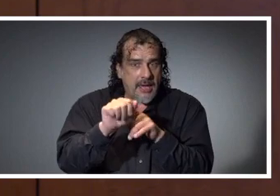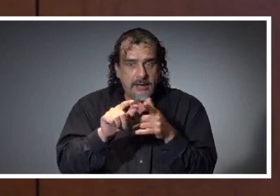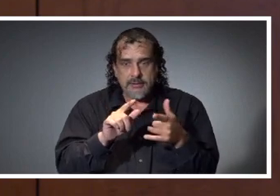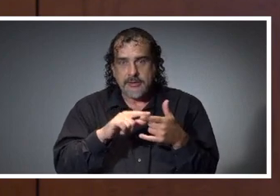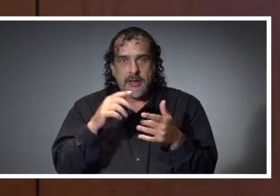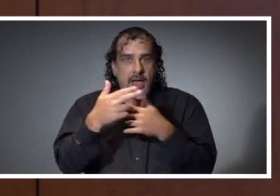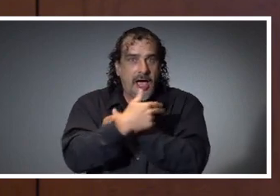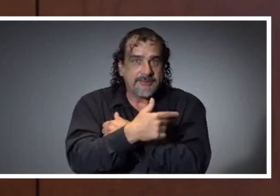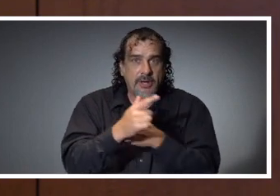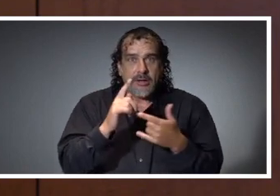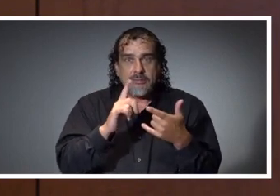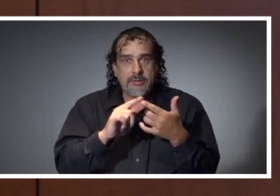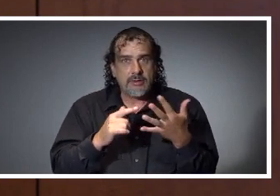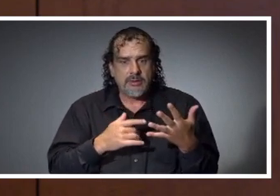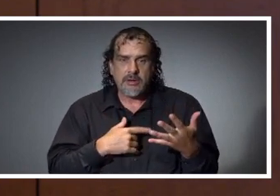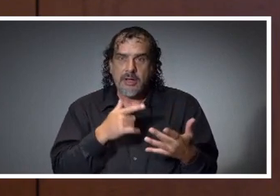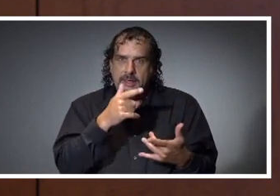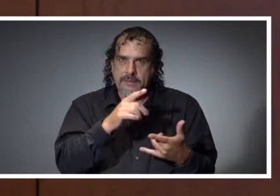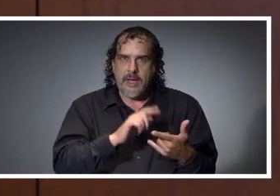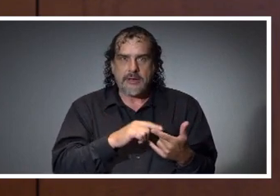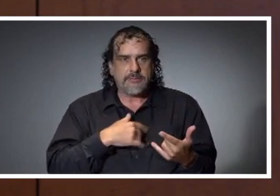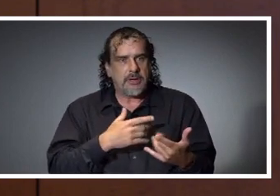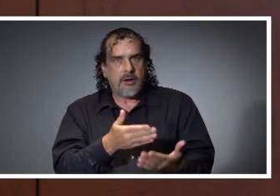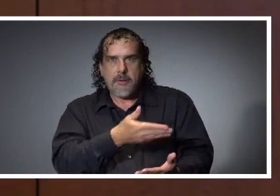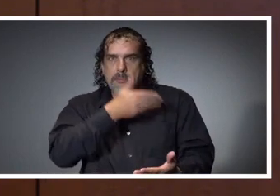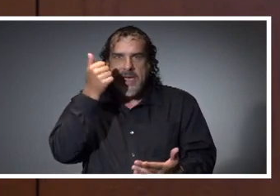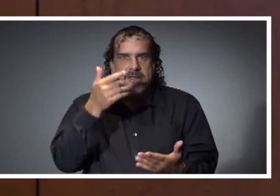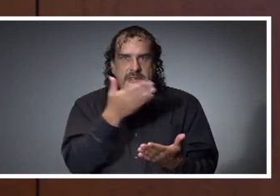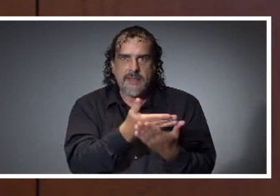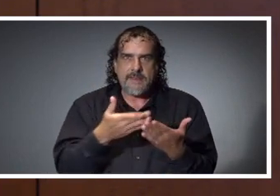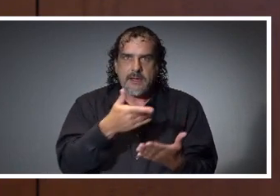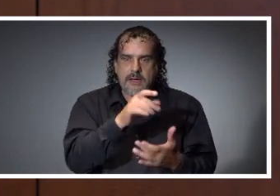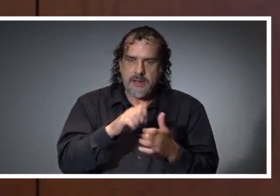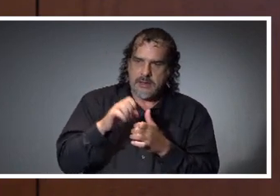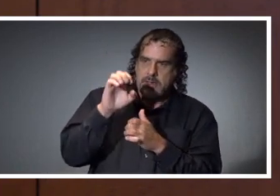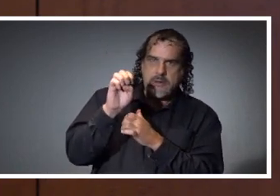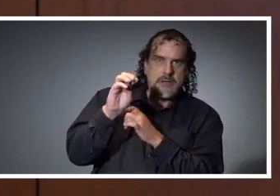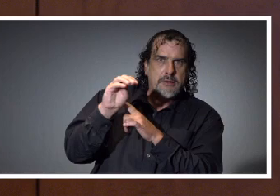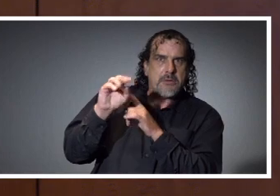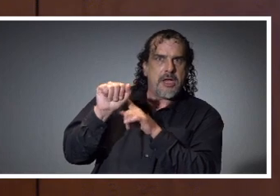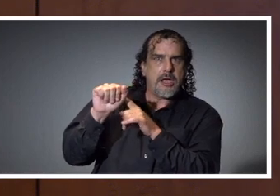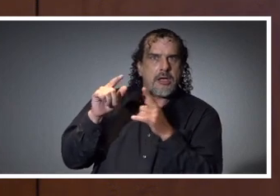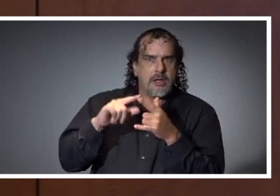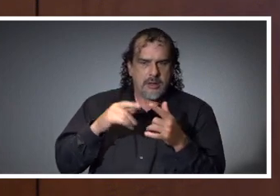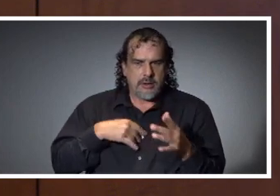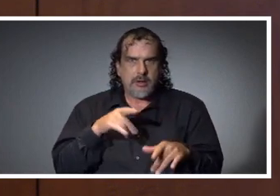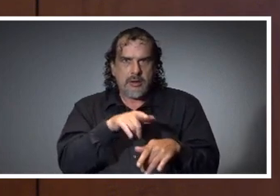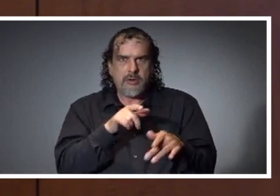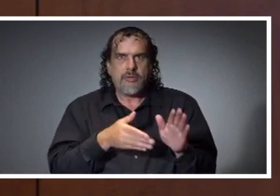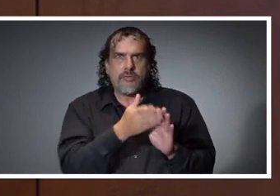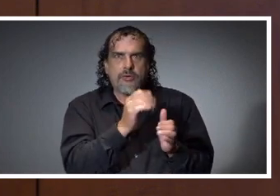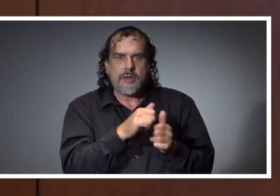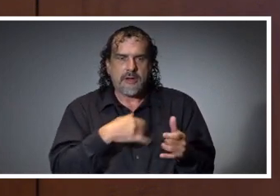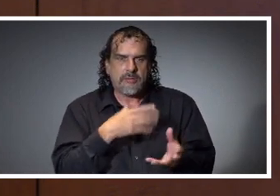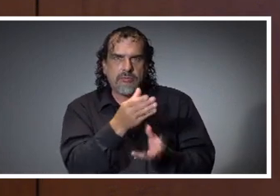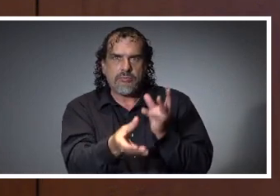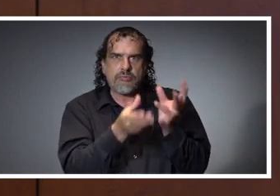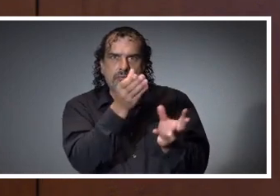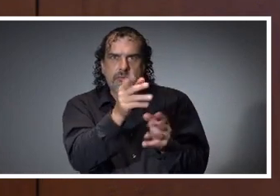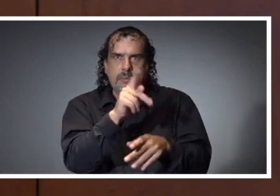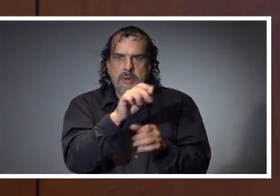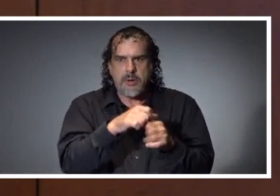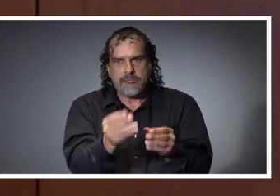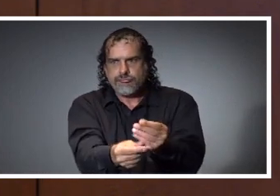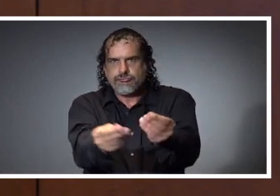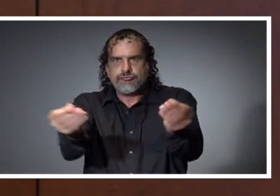the most powerful elements that we have ever seen in emergency management during this event. I know you've said it, Governor, many,